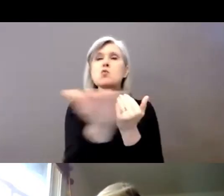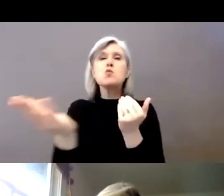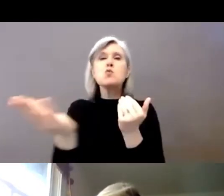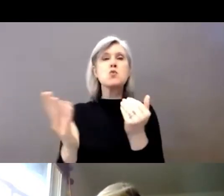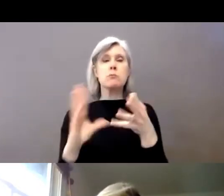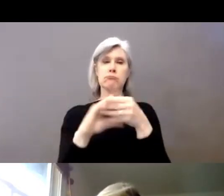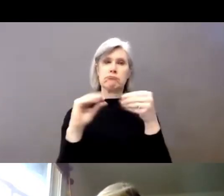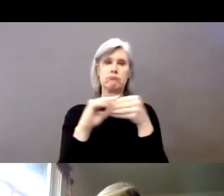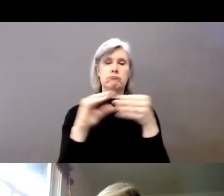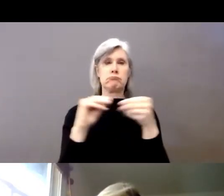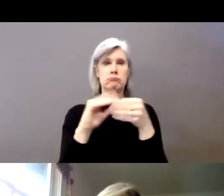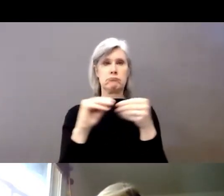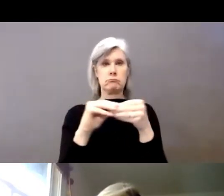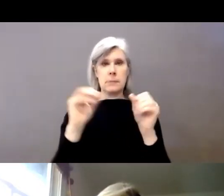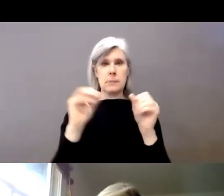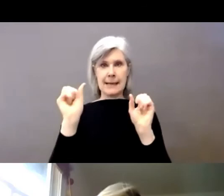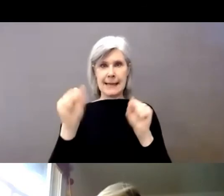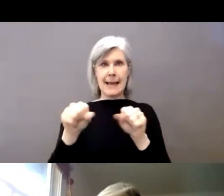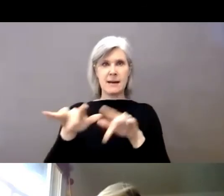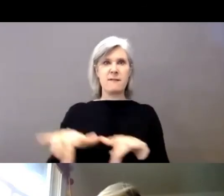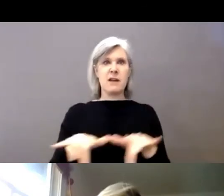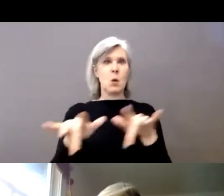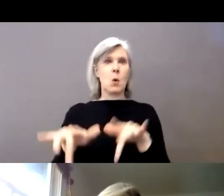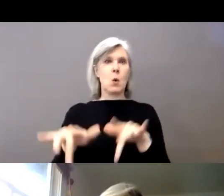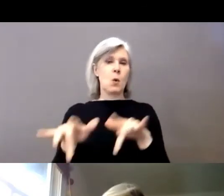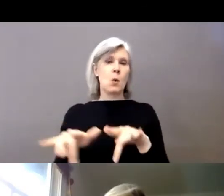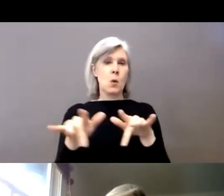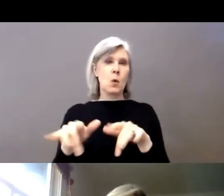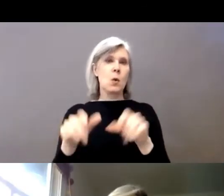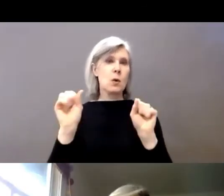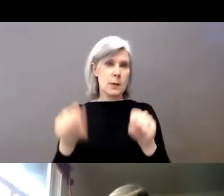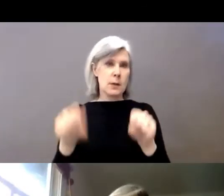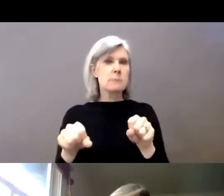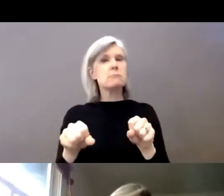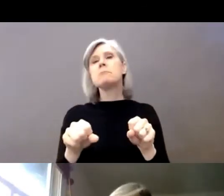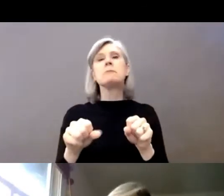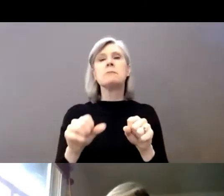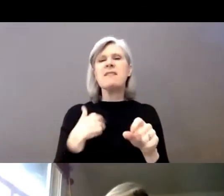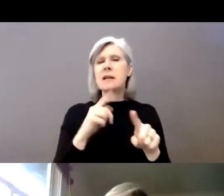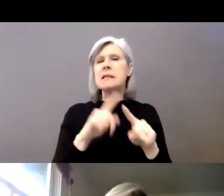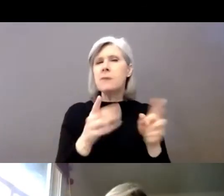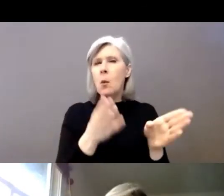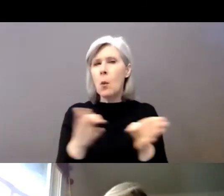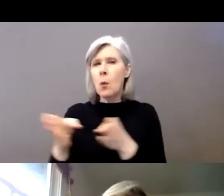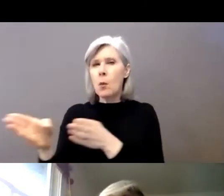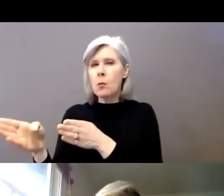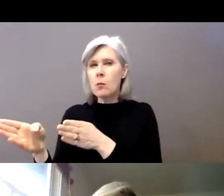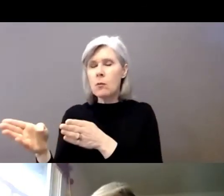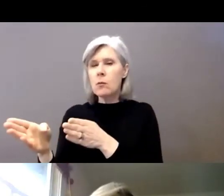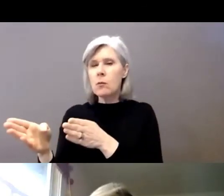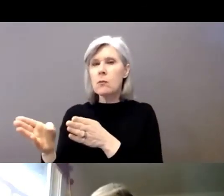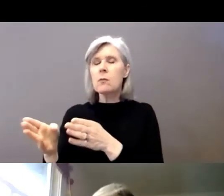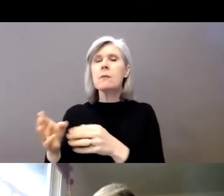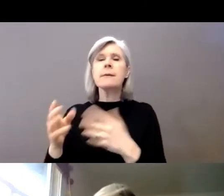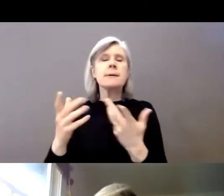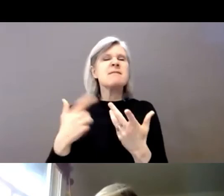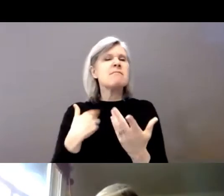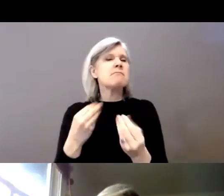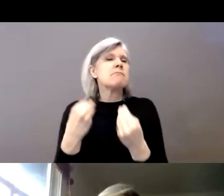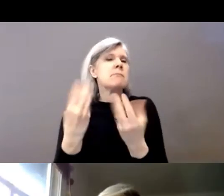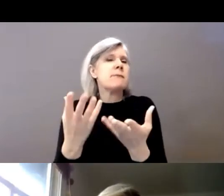those are some of the different ways, and I'm sure there'll be others moving forward, but I think those would be great ideas to start